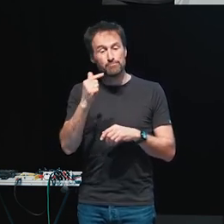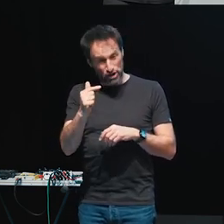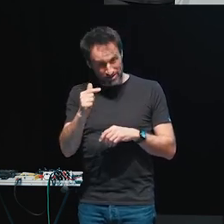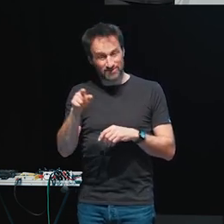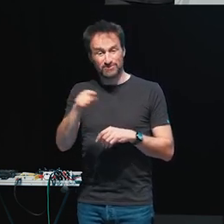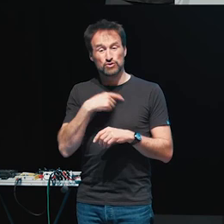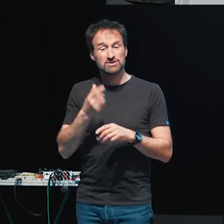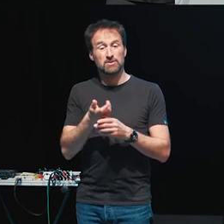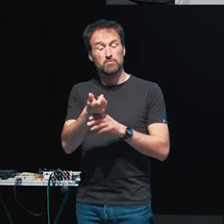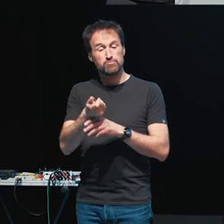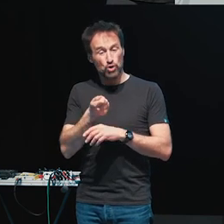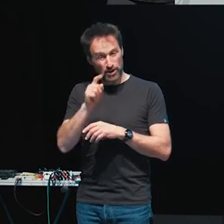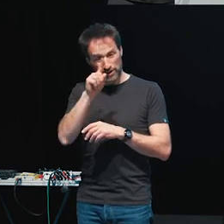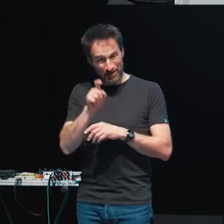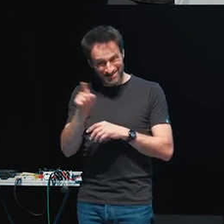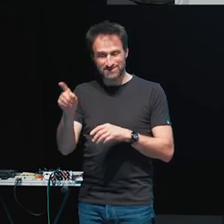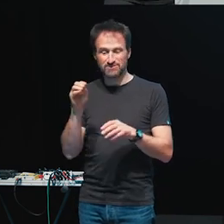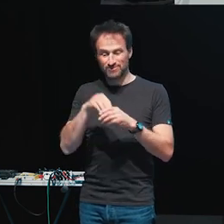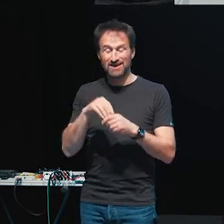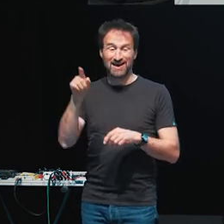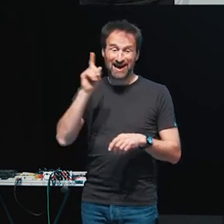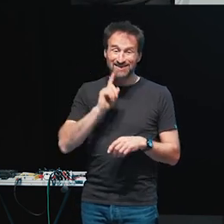requests that is named Gollum. Don't ask why.